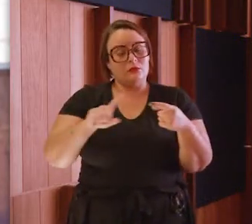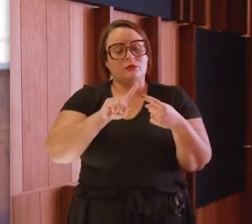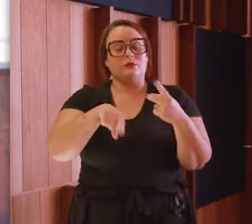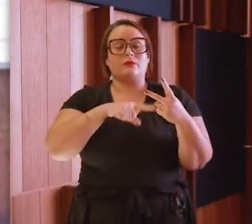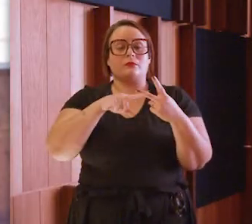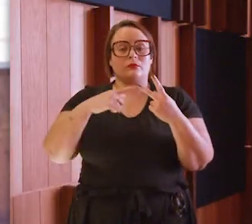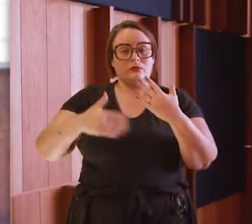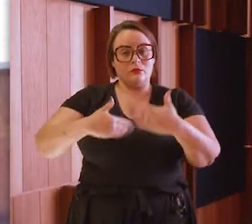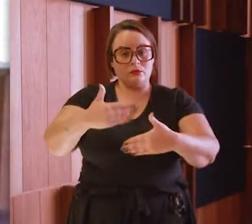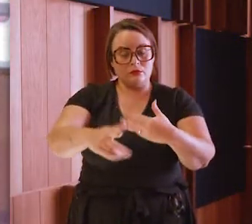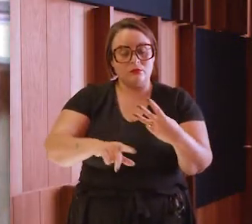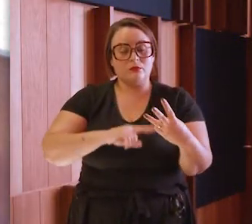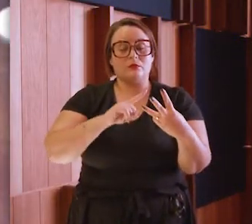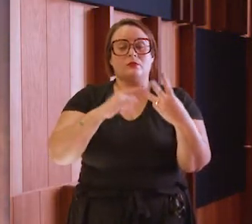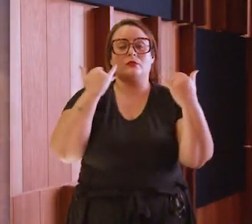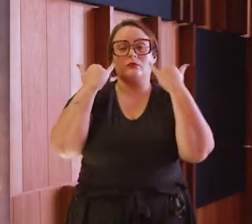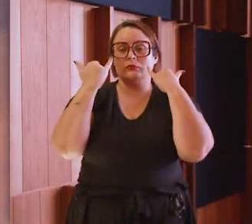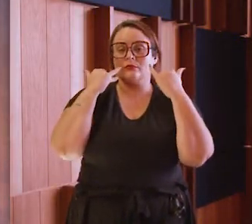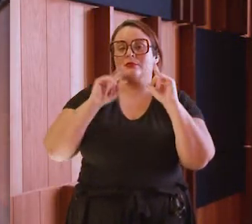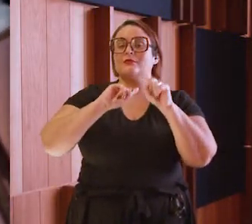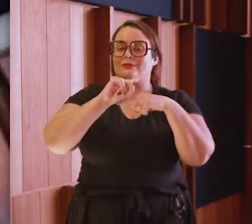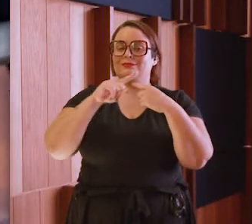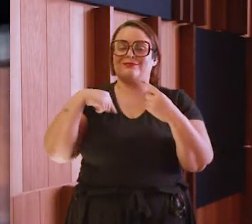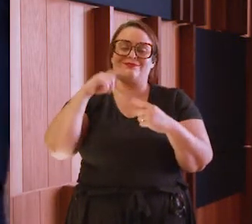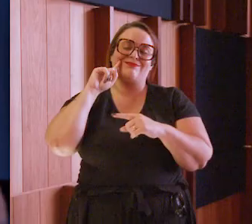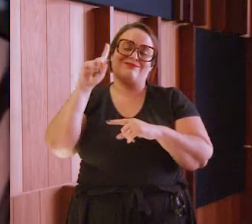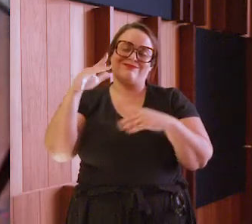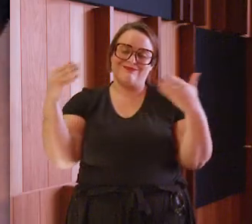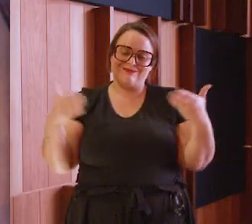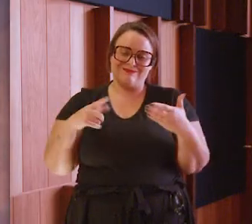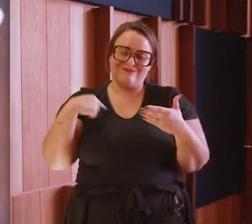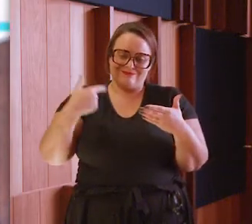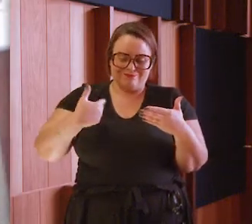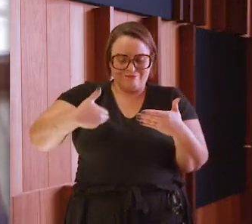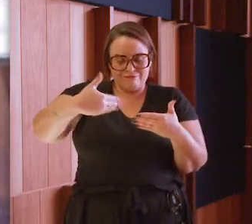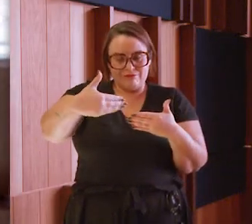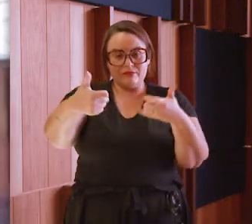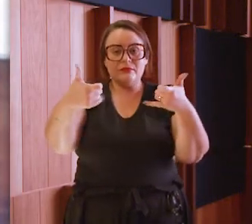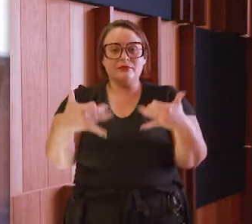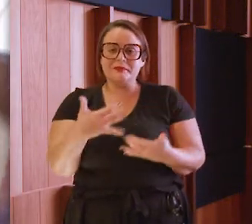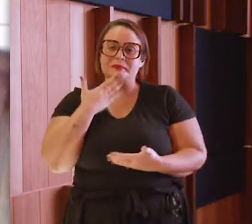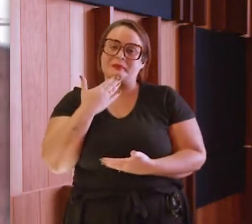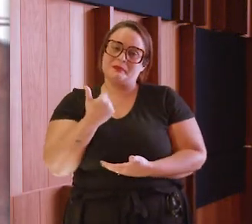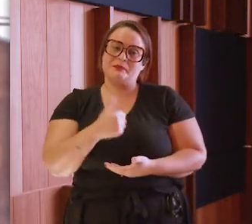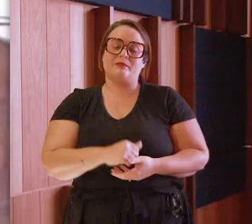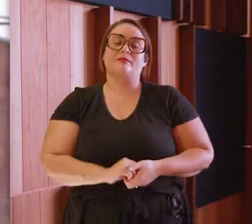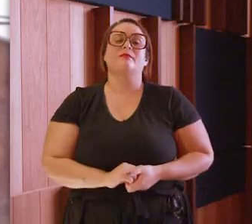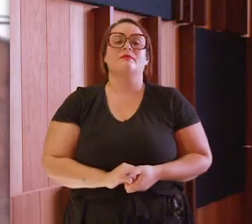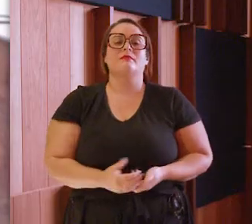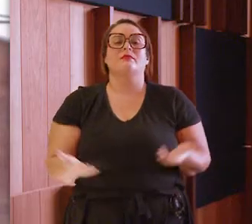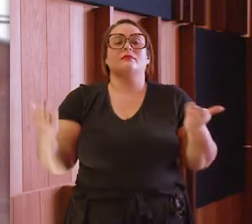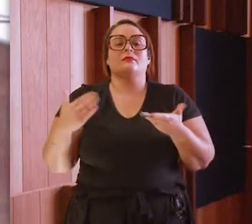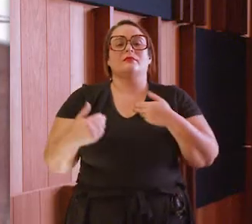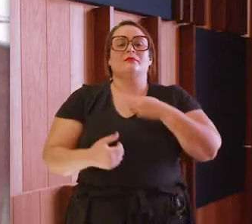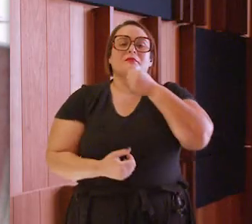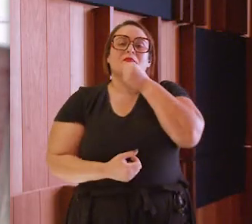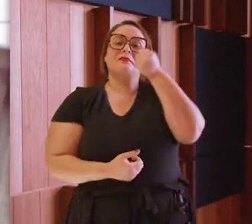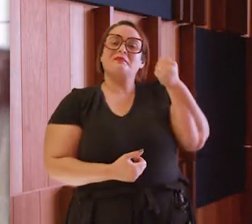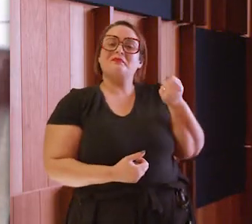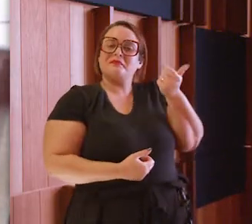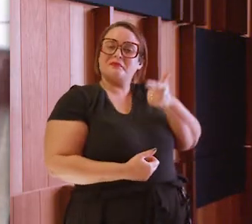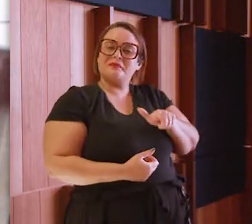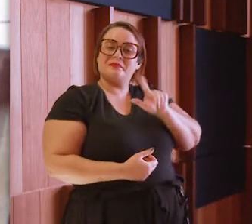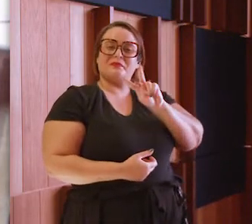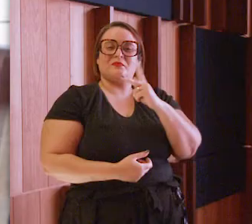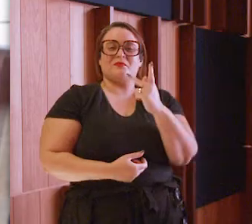today. So with that, I'm going to turn it back over to Horacio. I always feel like when I leave one of these